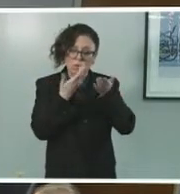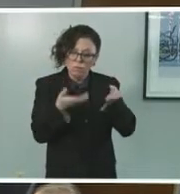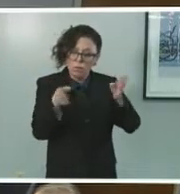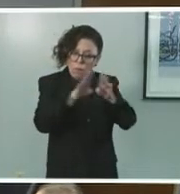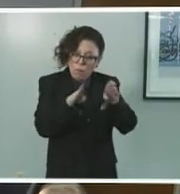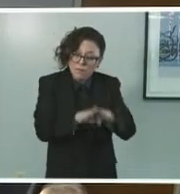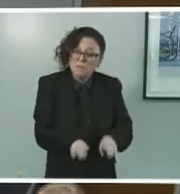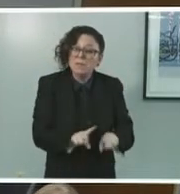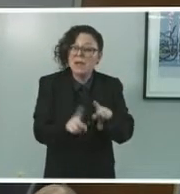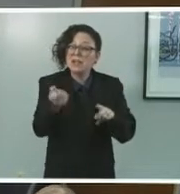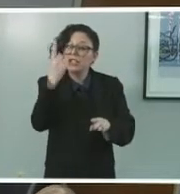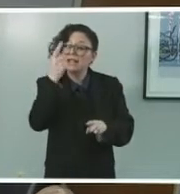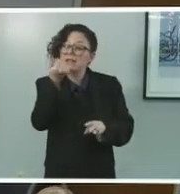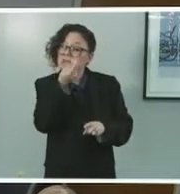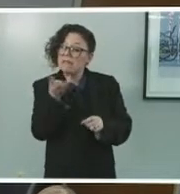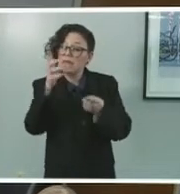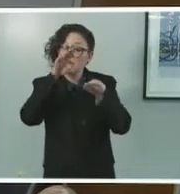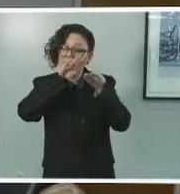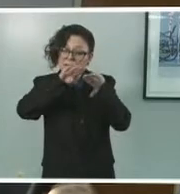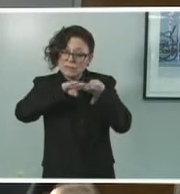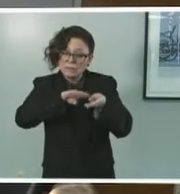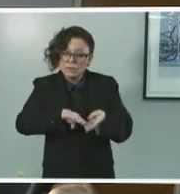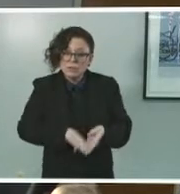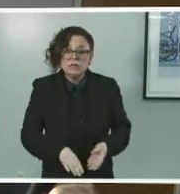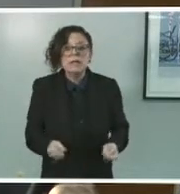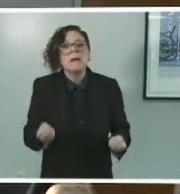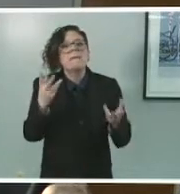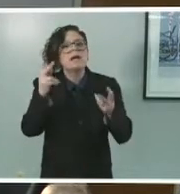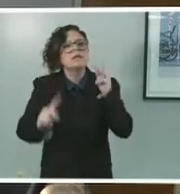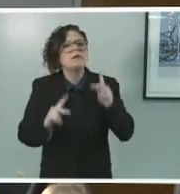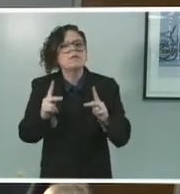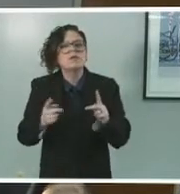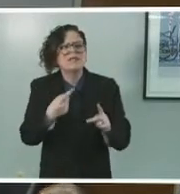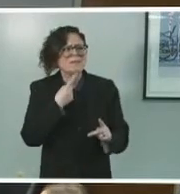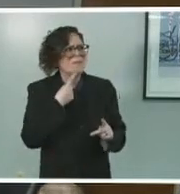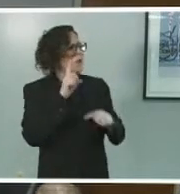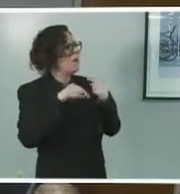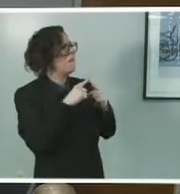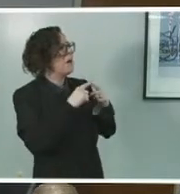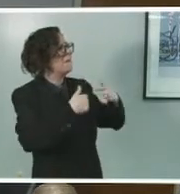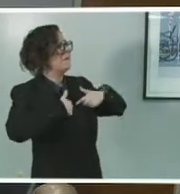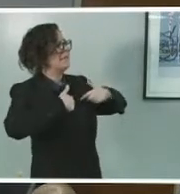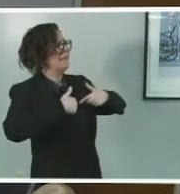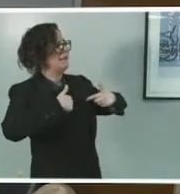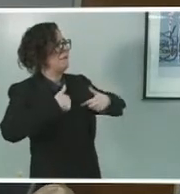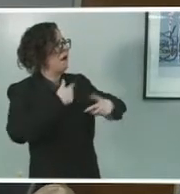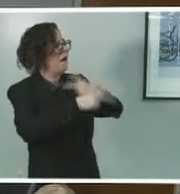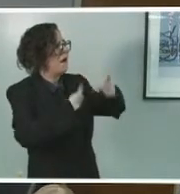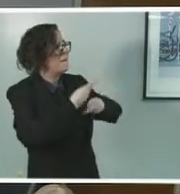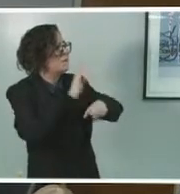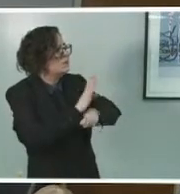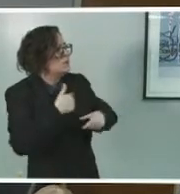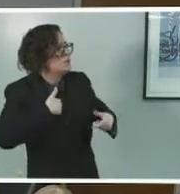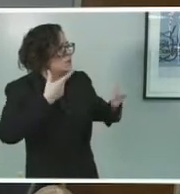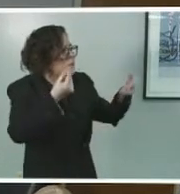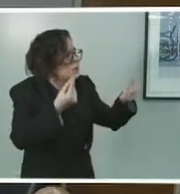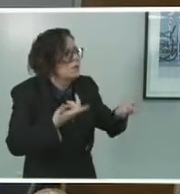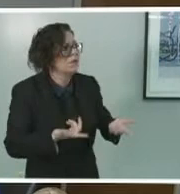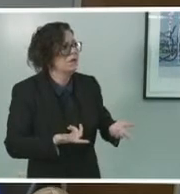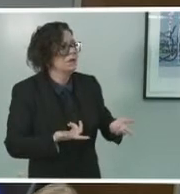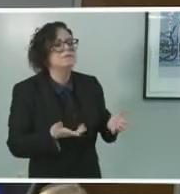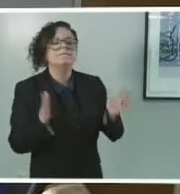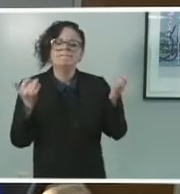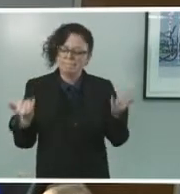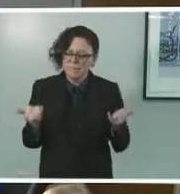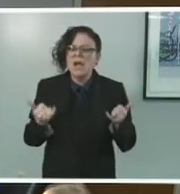that's what we want to go through now. So a lot of people have asked the what about me questions, what about my place of employment and so forth. So let's